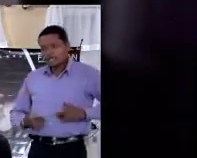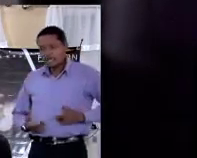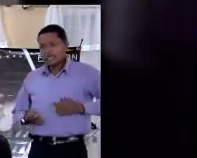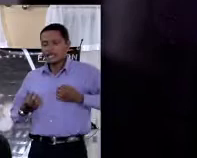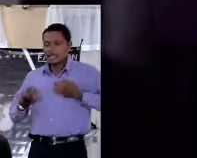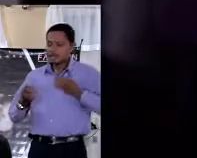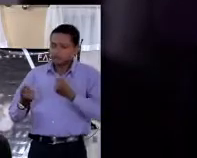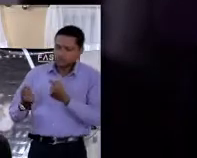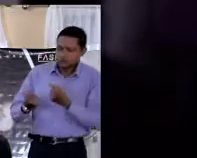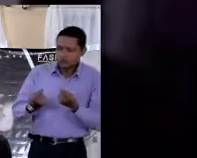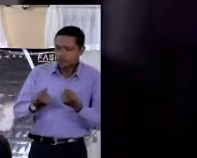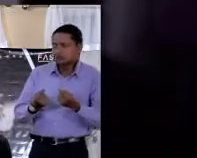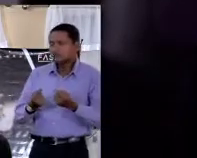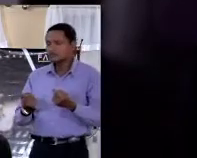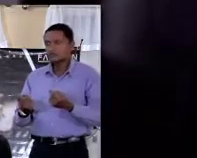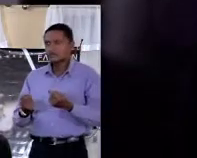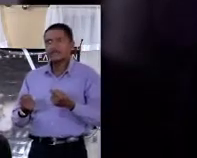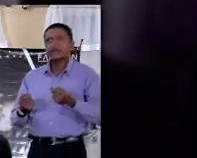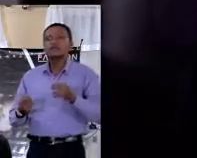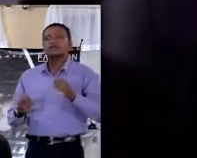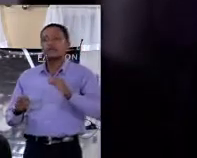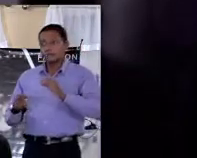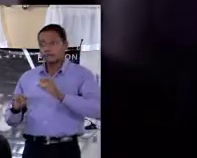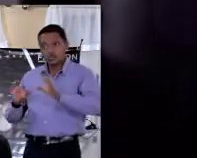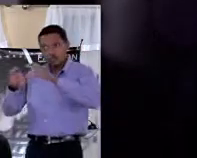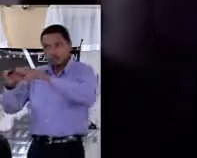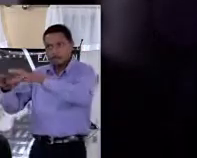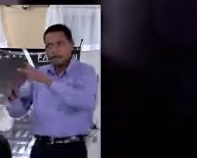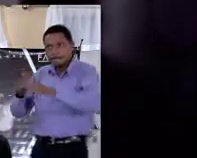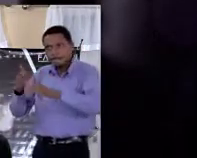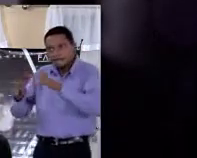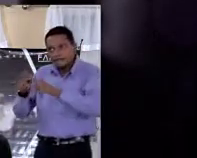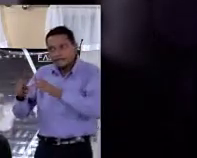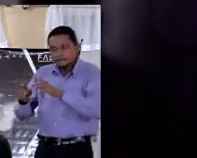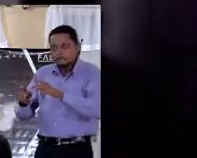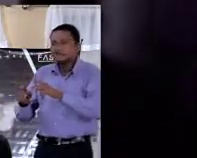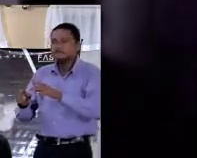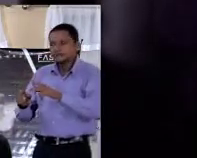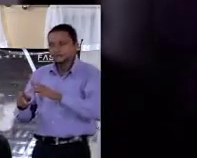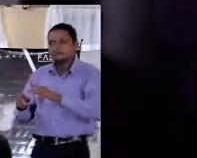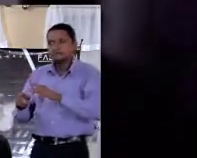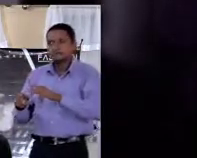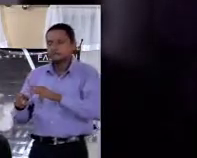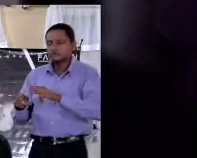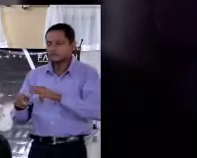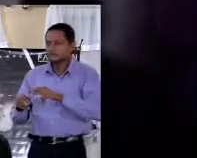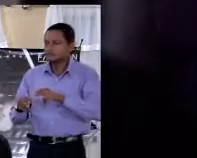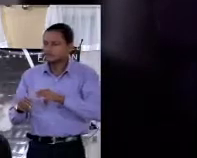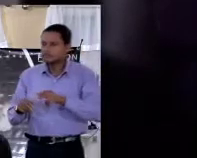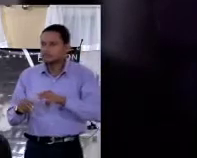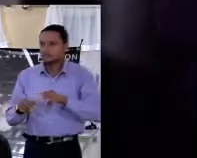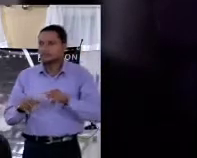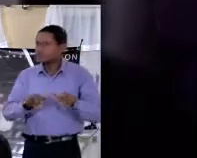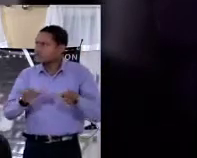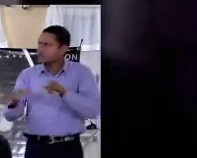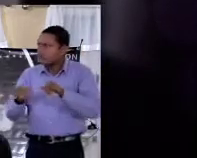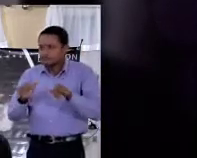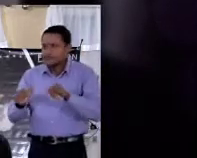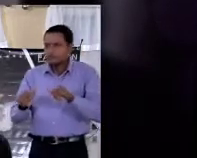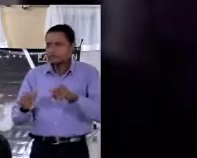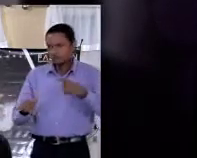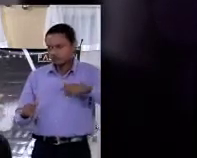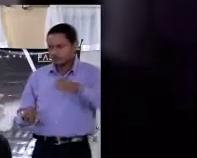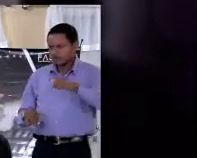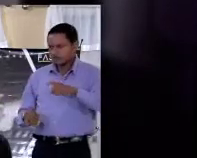the Caribbean people are anecdotal people. We shouldn't shy away from it. No, we just need to transpose this anecdotal